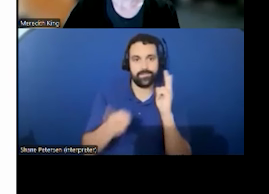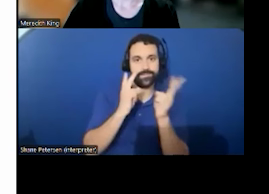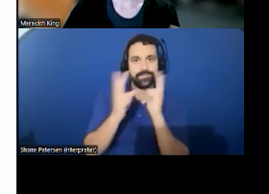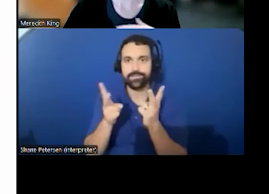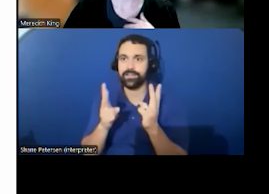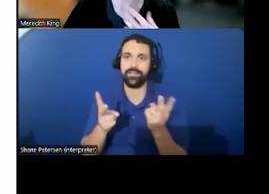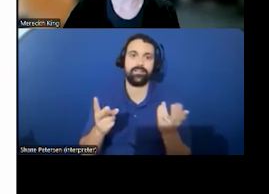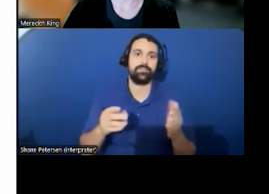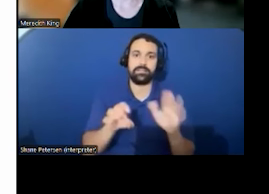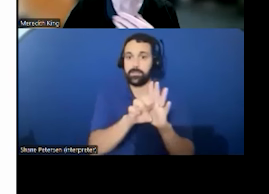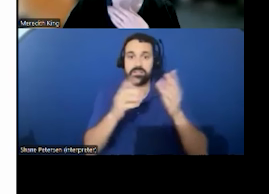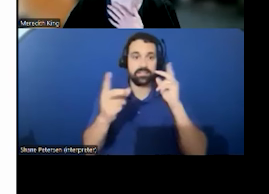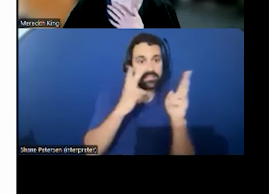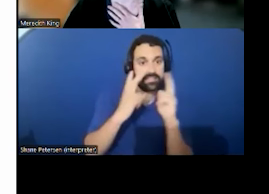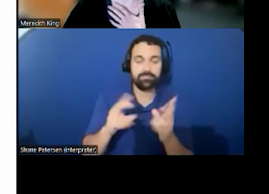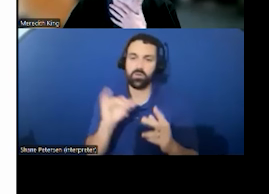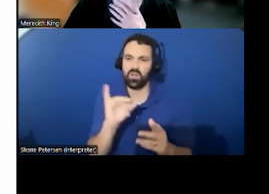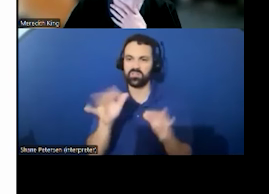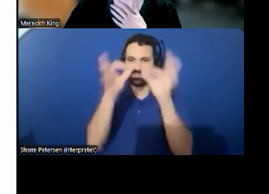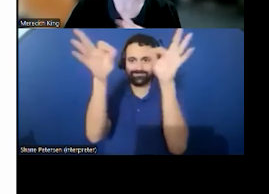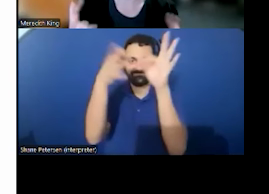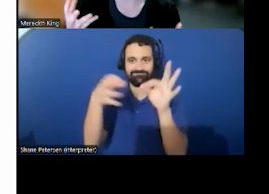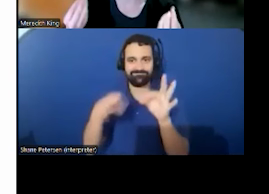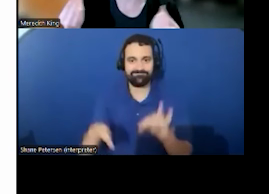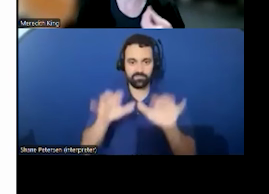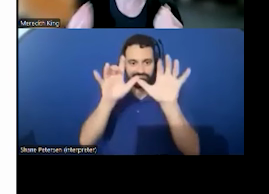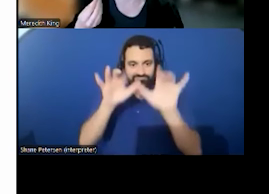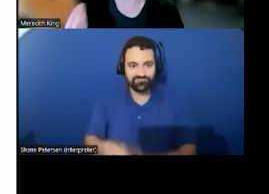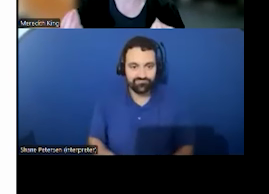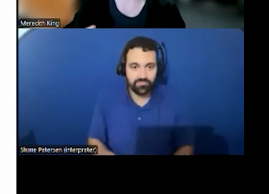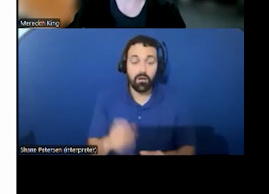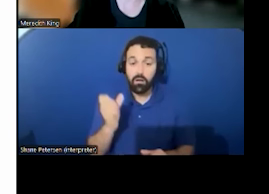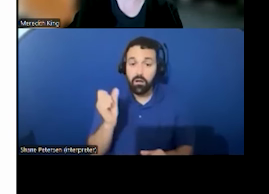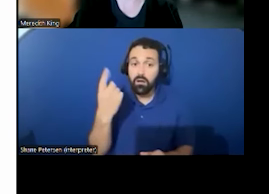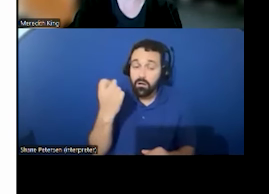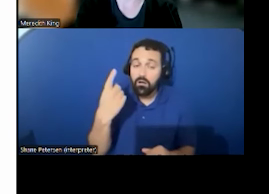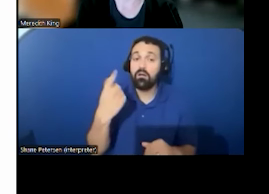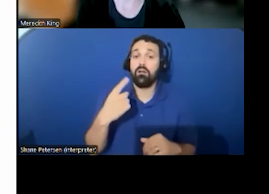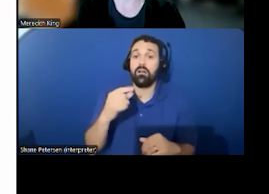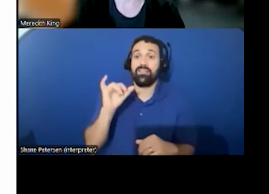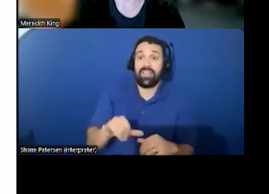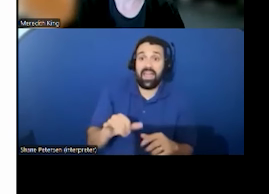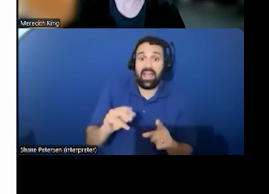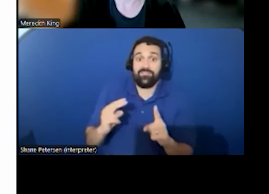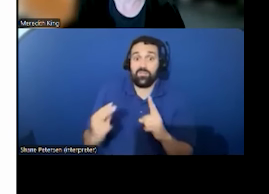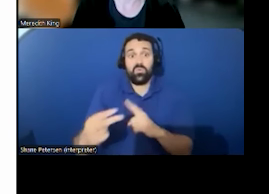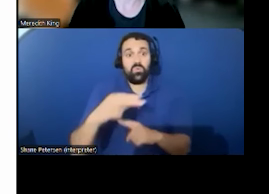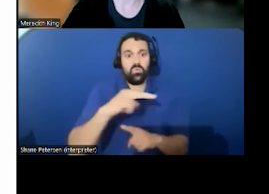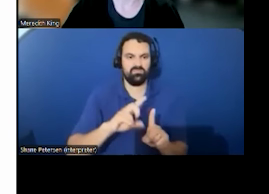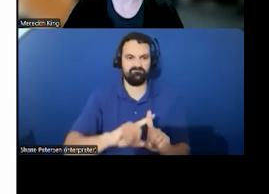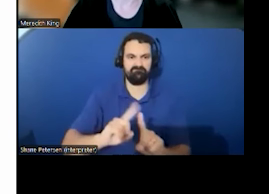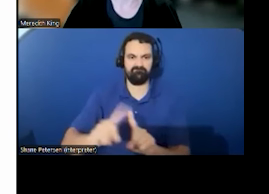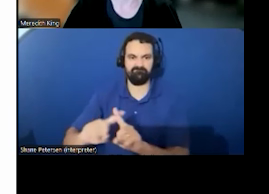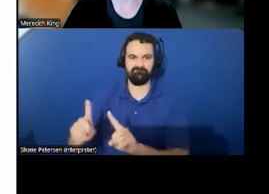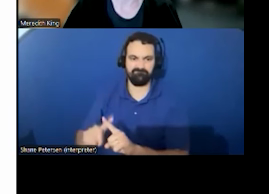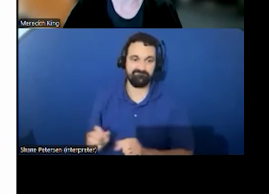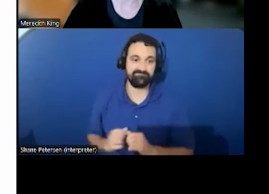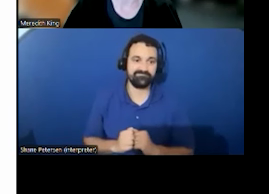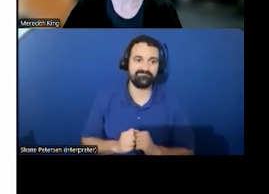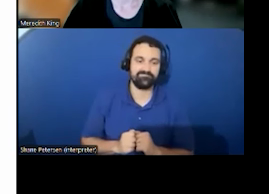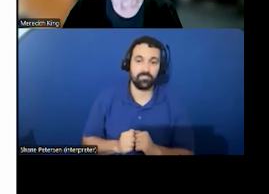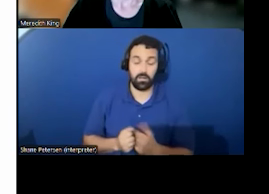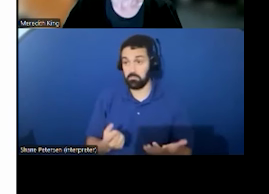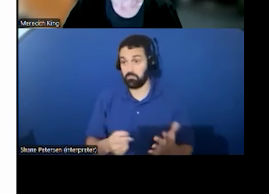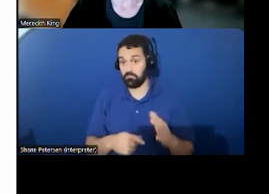also want to provide text. That's not just saying alt text, that's saying different versions of that representation, though you do need alt text on your visuals as